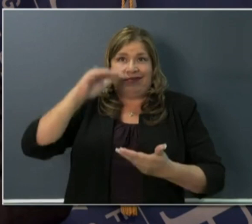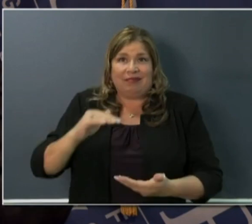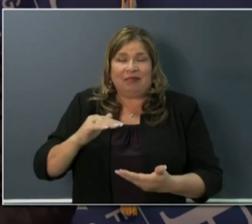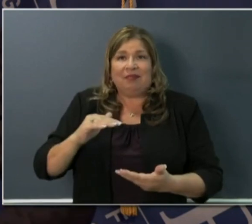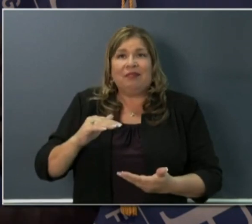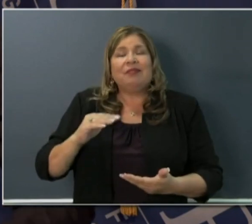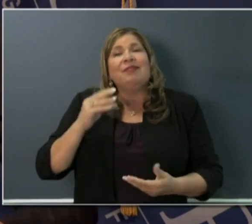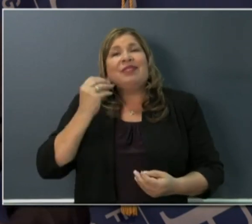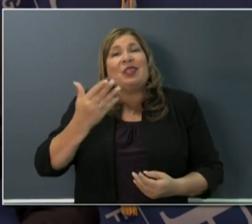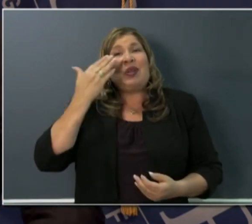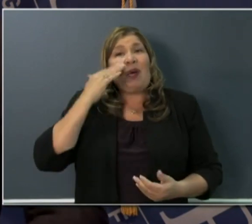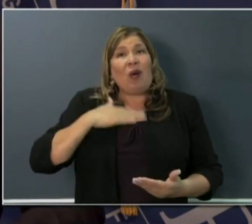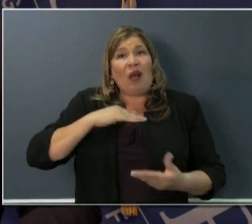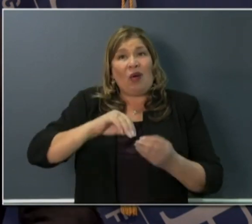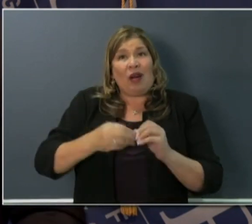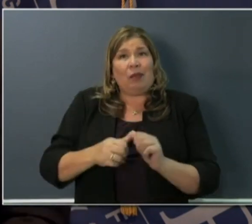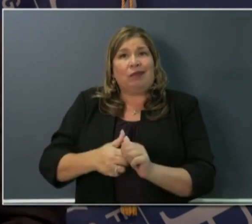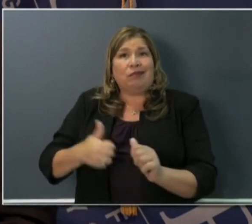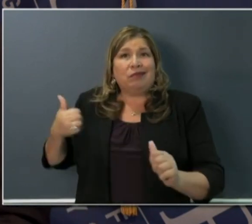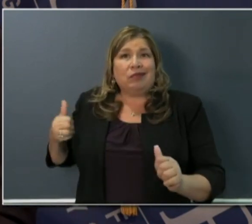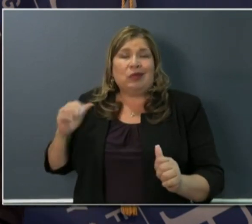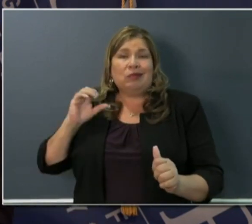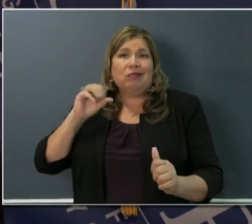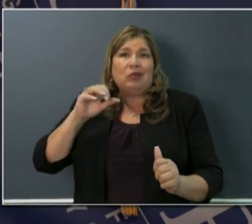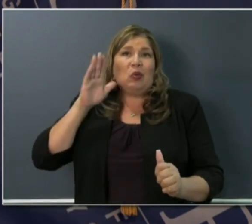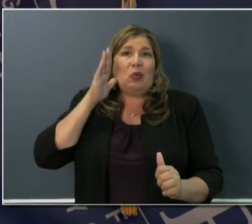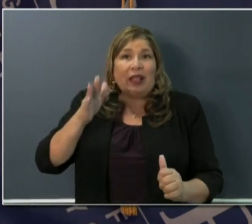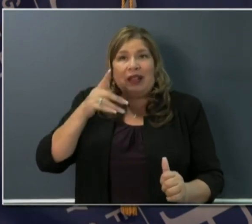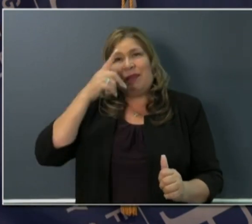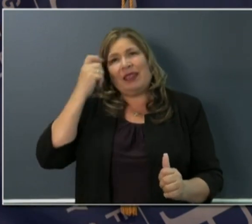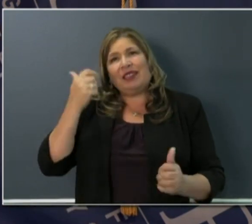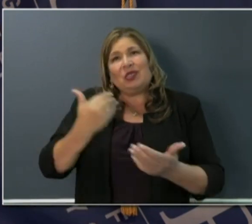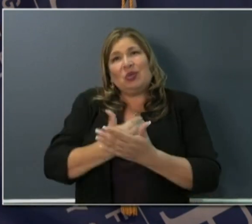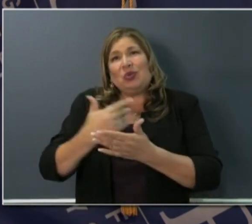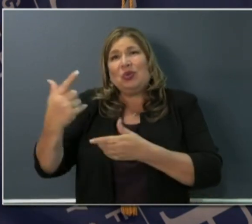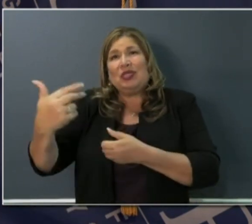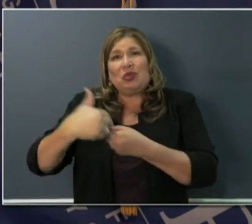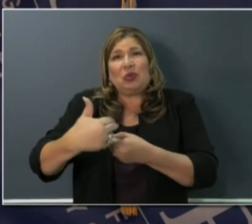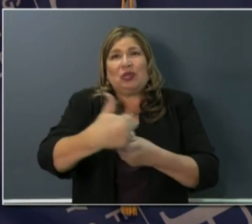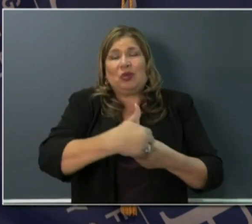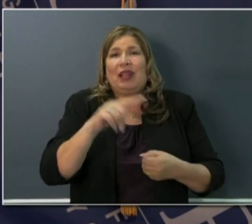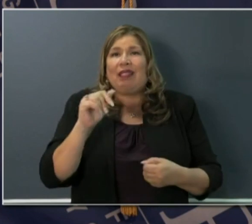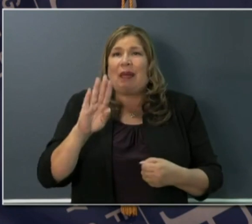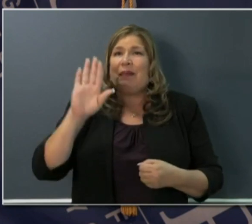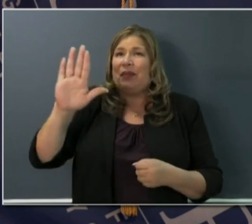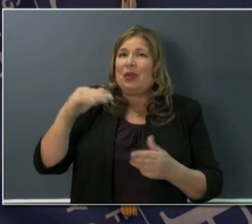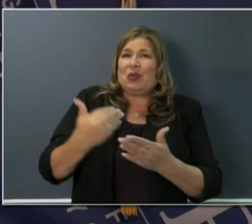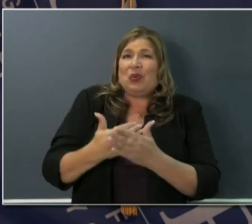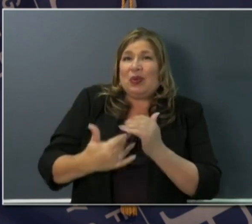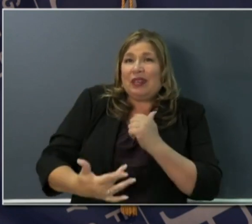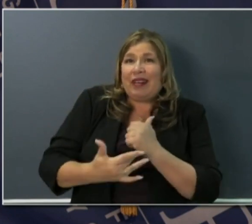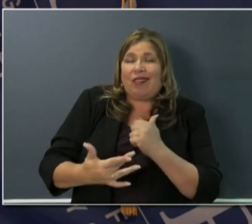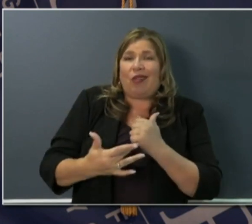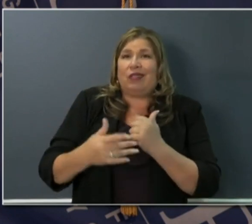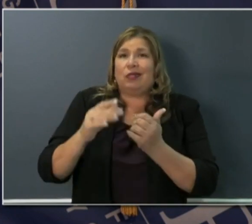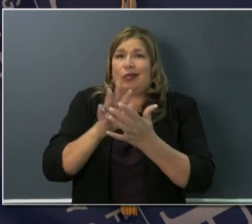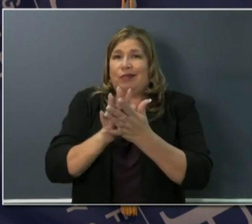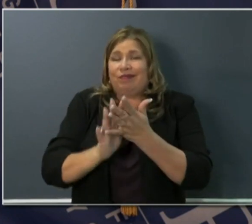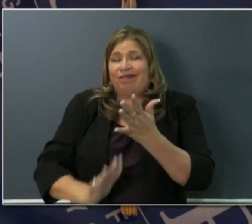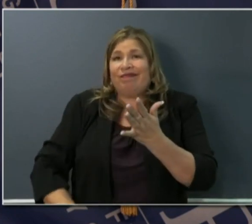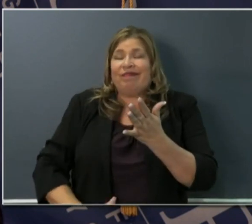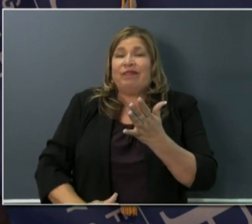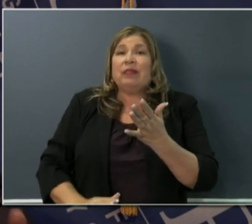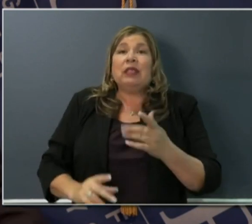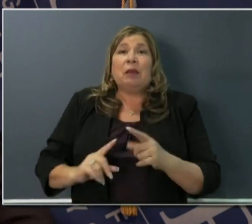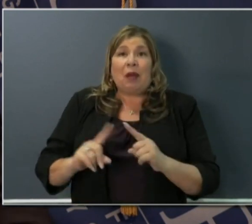continue to lag because in real time people are coming online with new testing technology and the like. But the spike